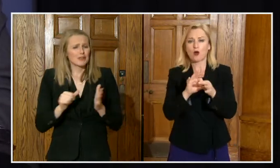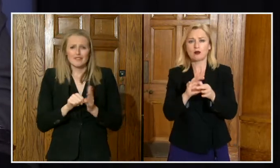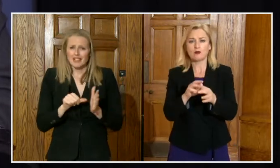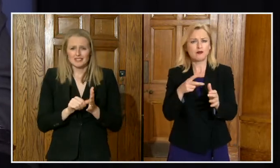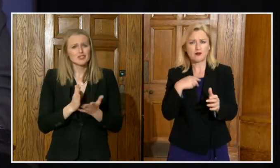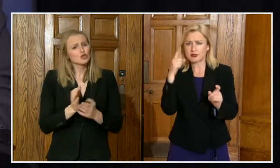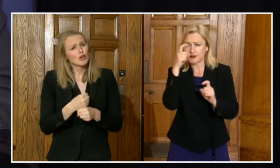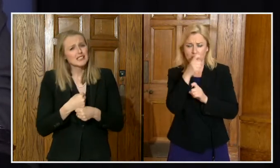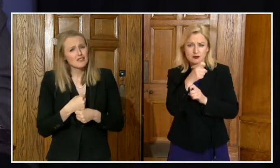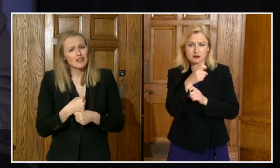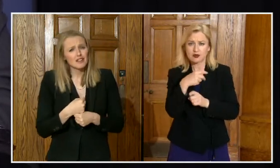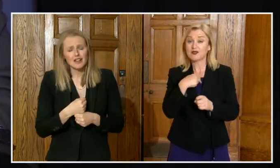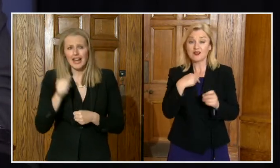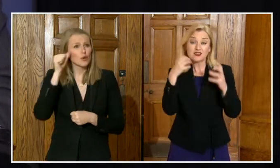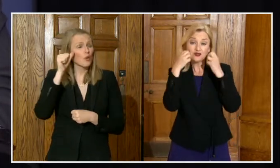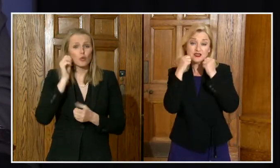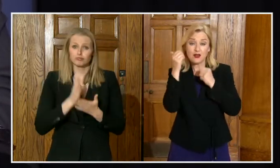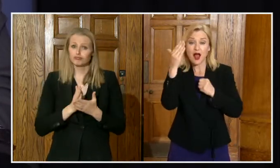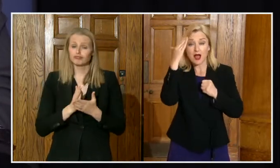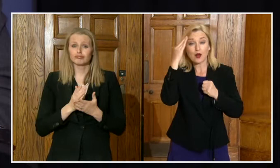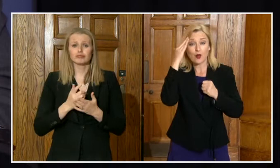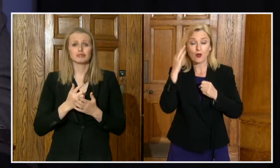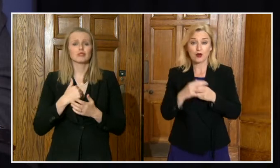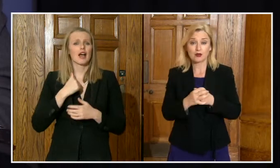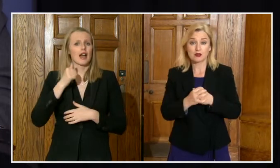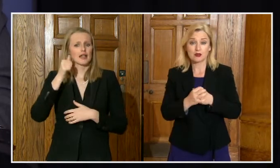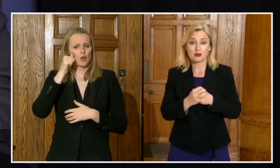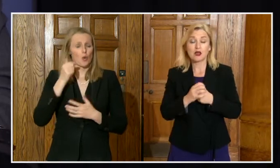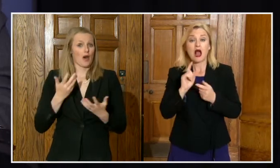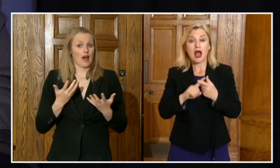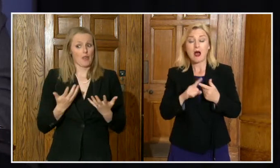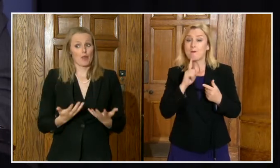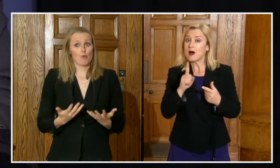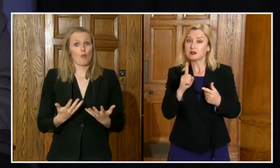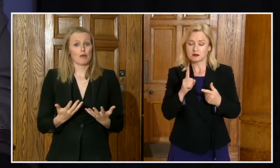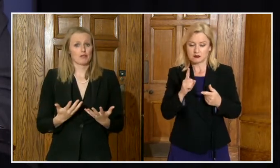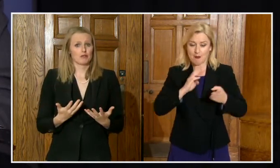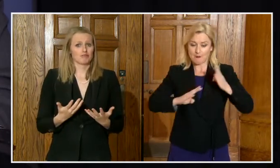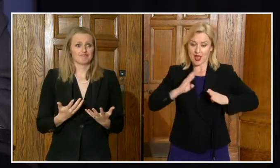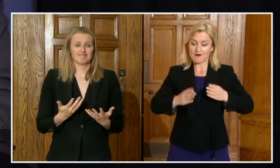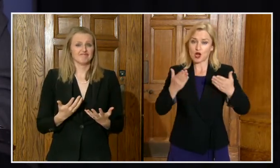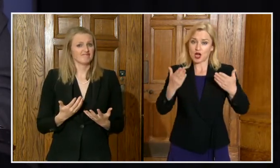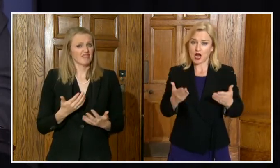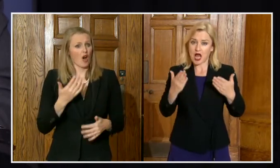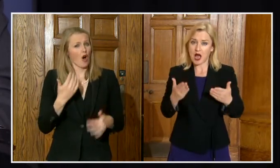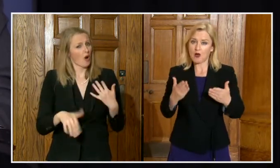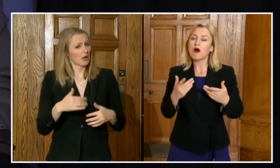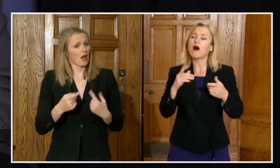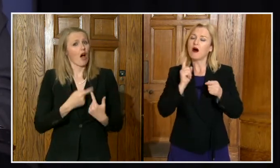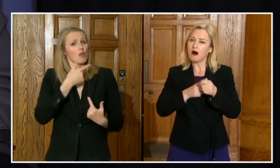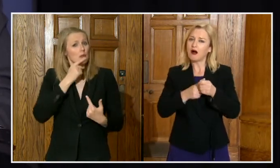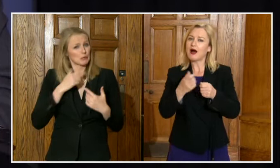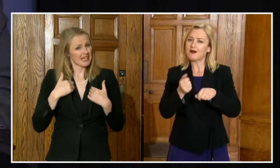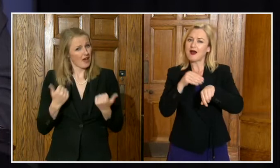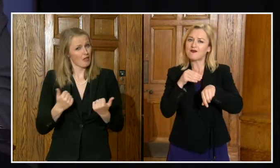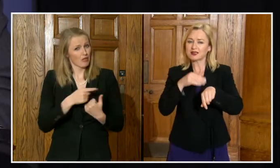stressful. I know also that the action that we are taking now is causing harm in terms of health